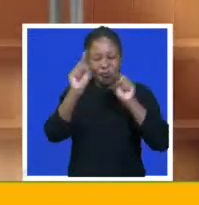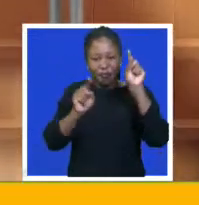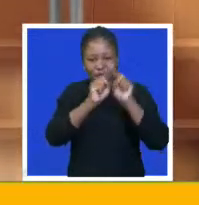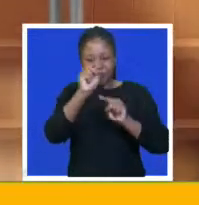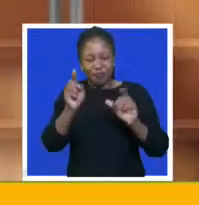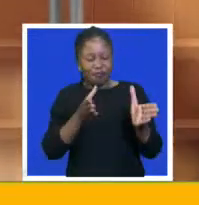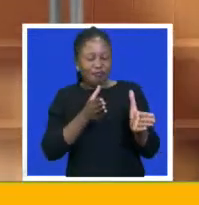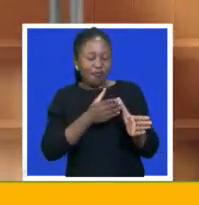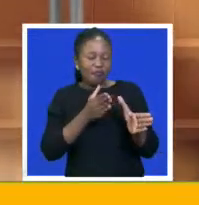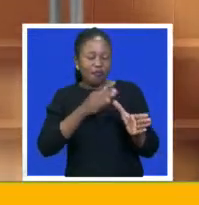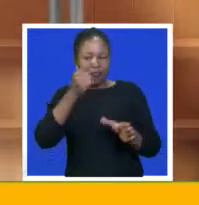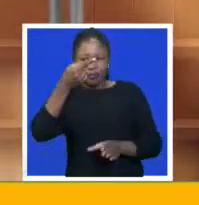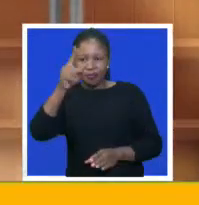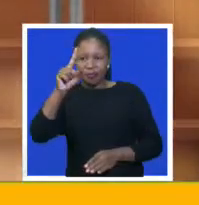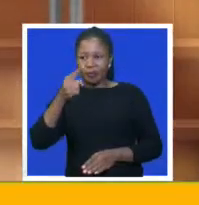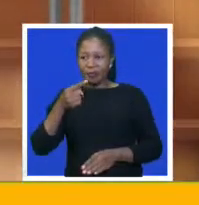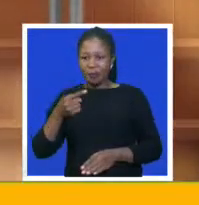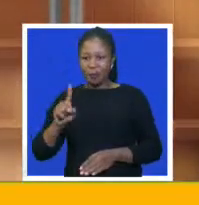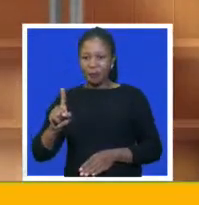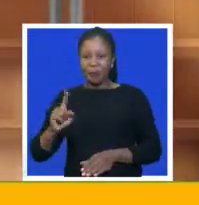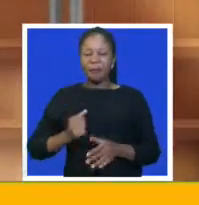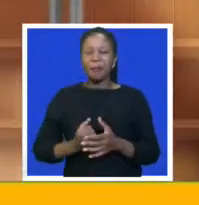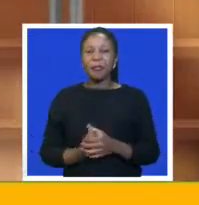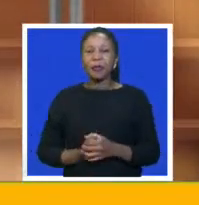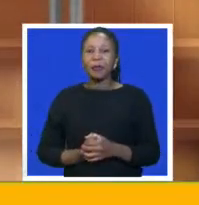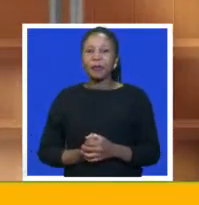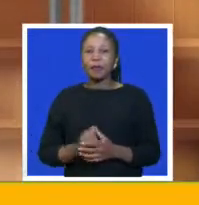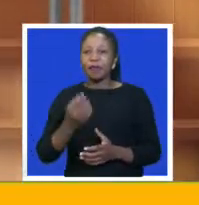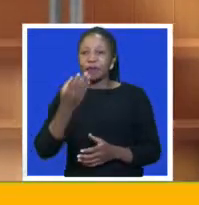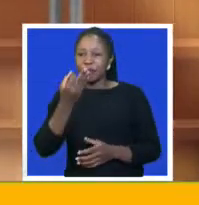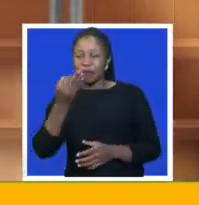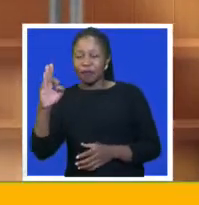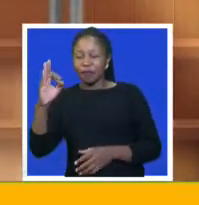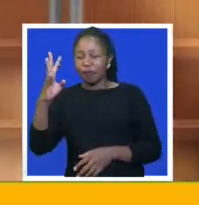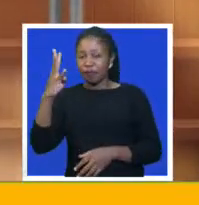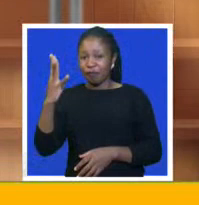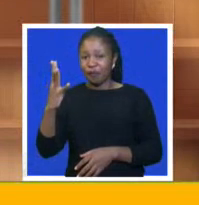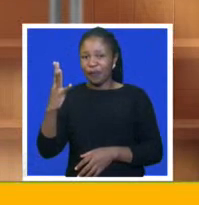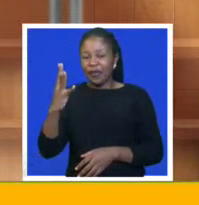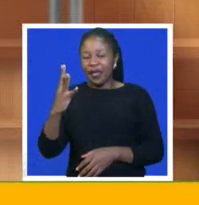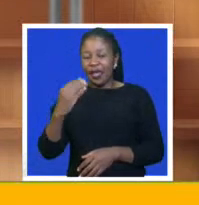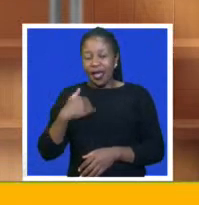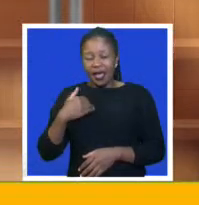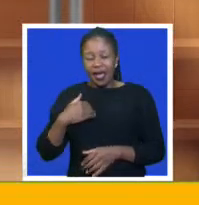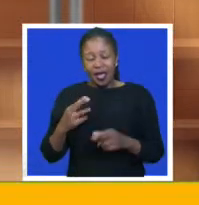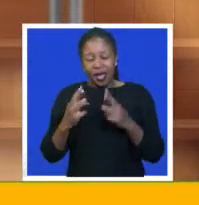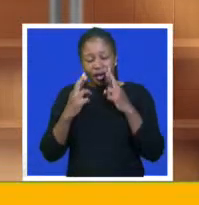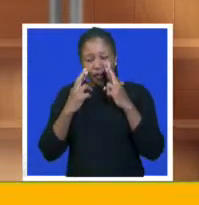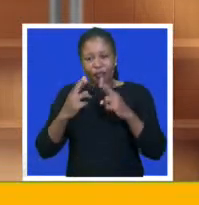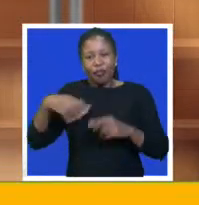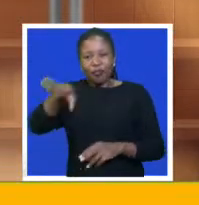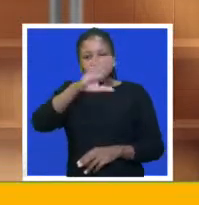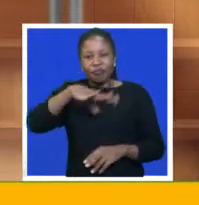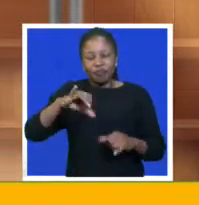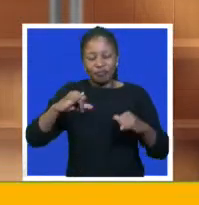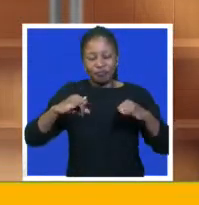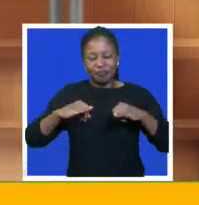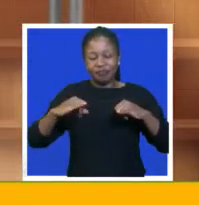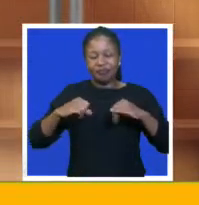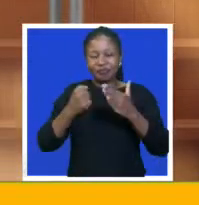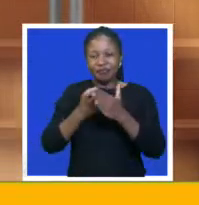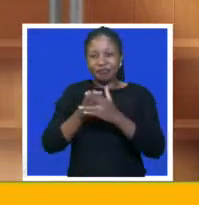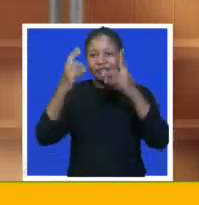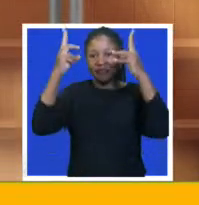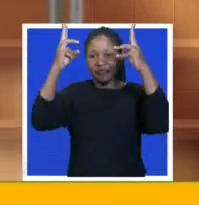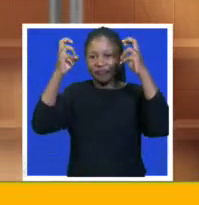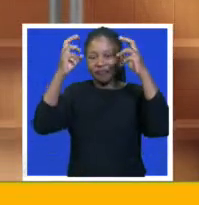right, okay. Yes. Form 4s, I hope you are ready for your lesson. And of course, just a reminder that we are live right now on YouTube and